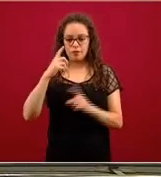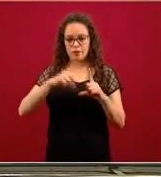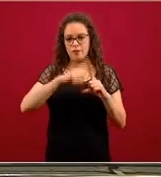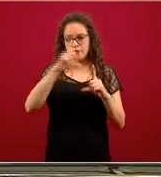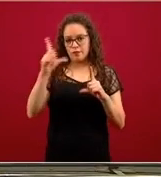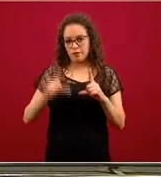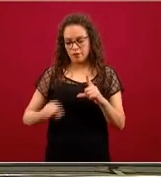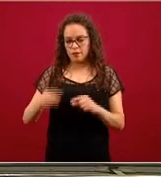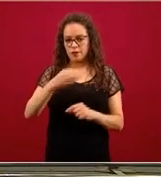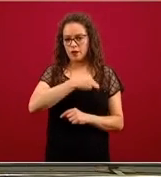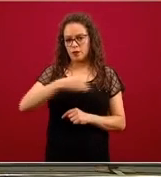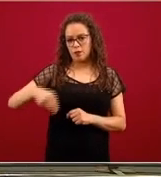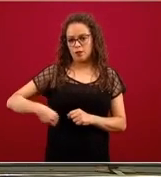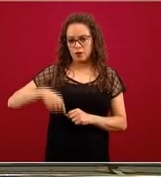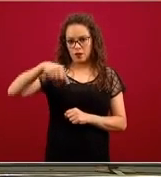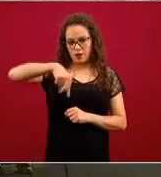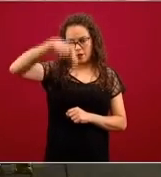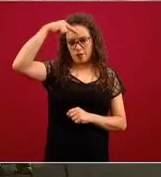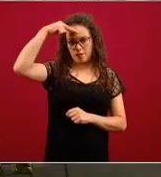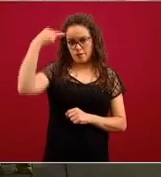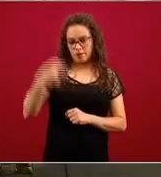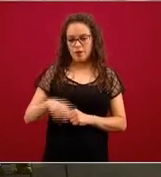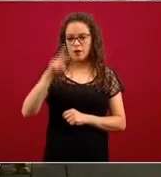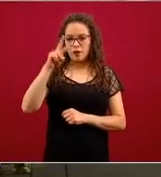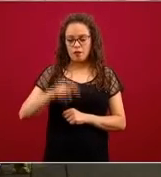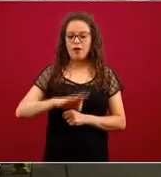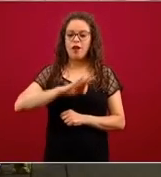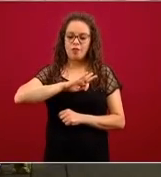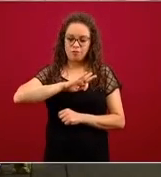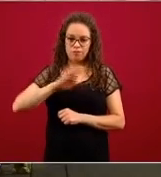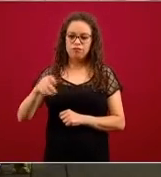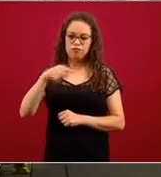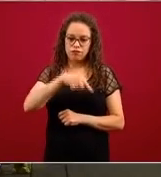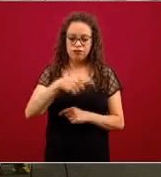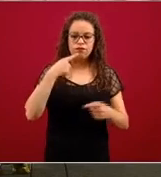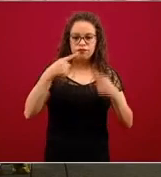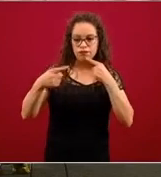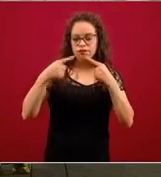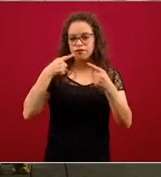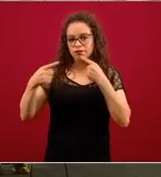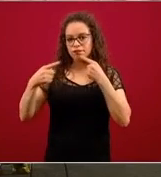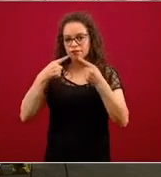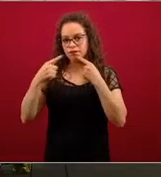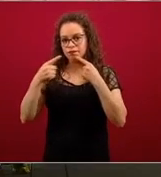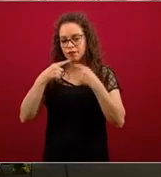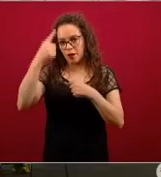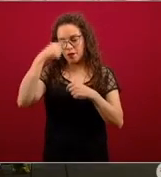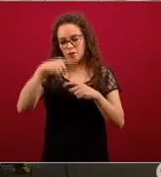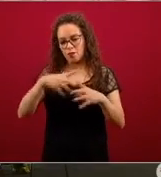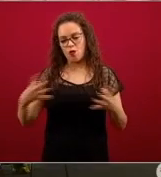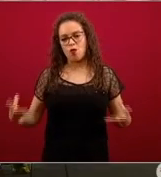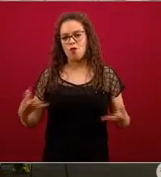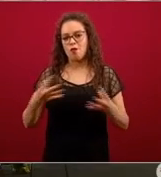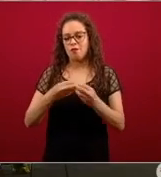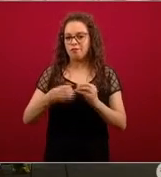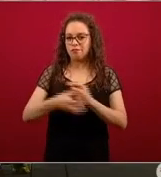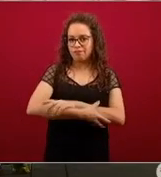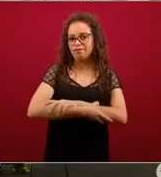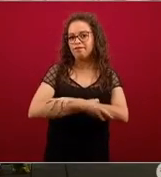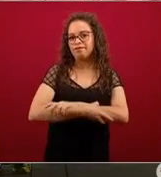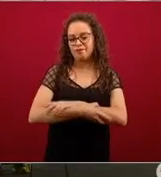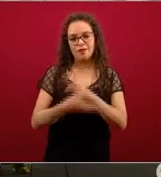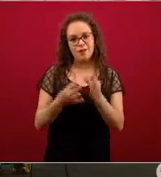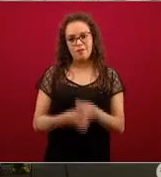presidents that participated for the opportunity of interacting with you